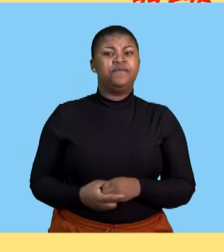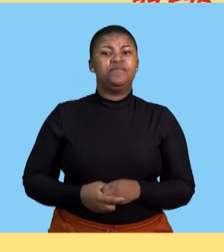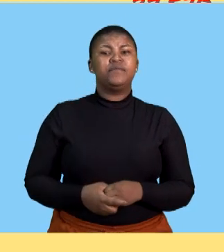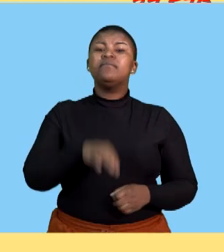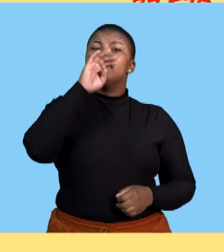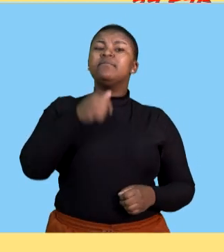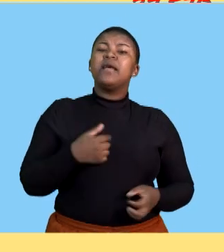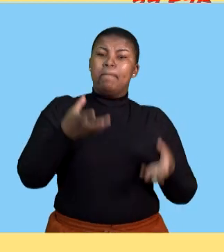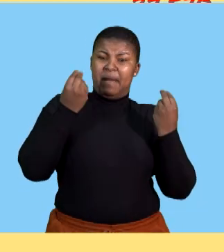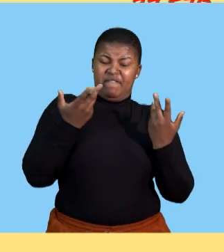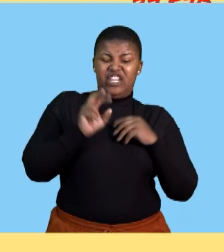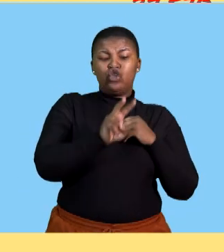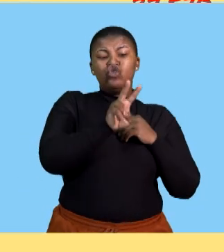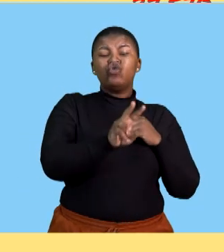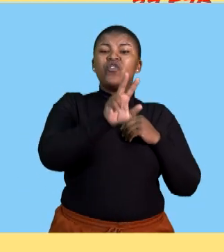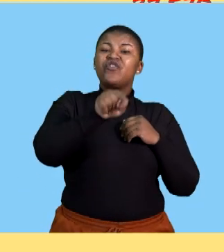2,890. So I've received